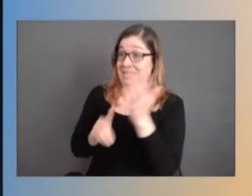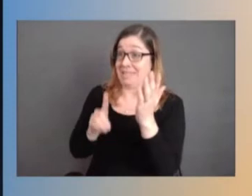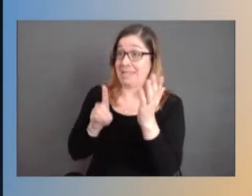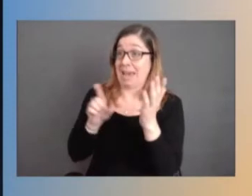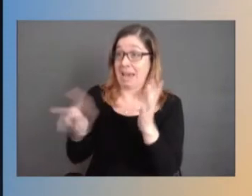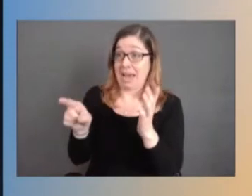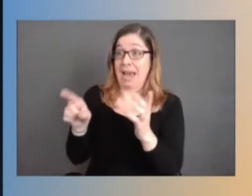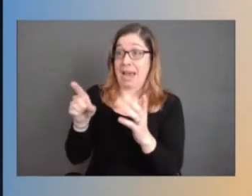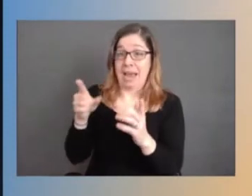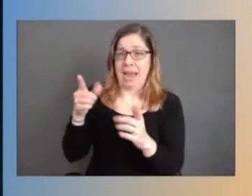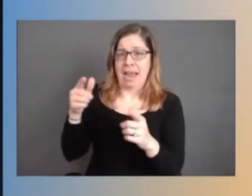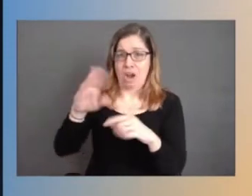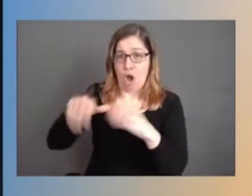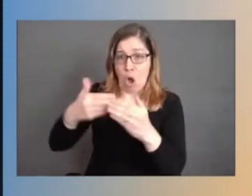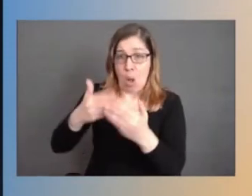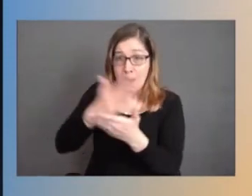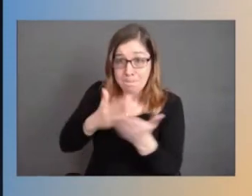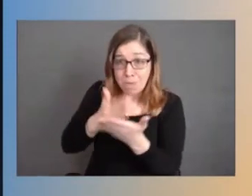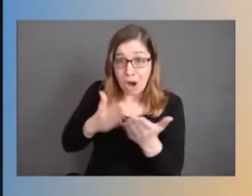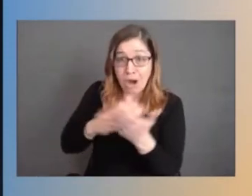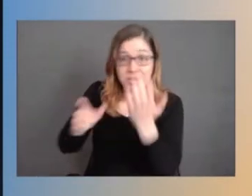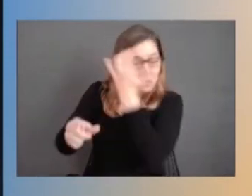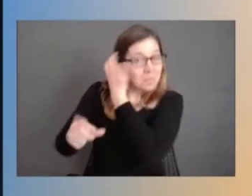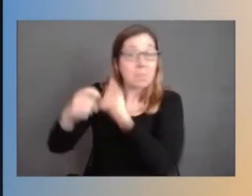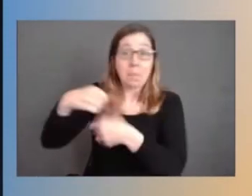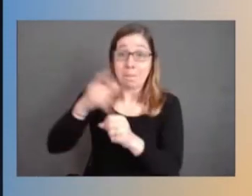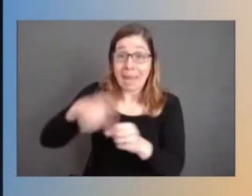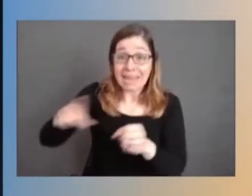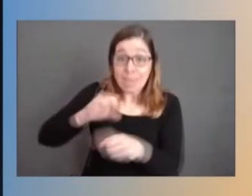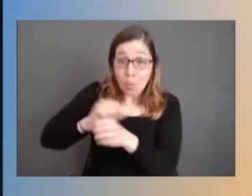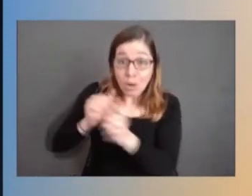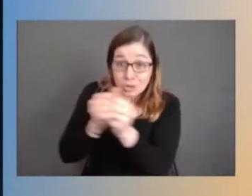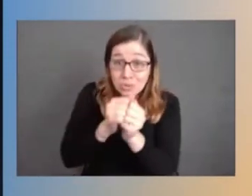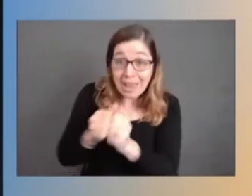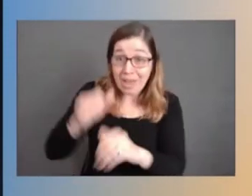together on that single chip and fab that as